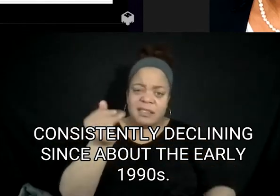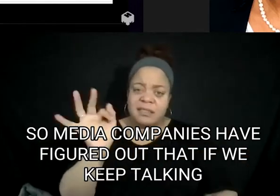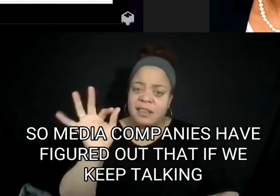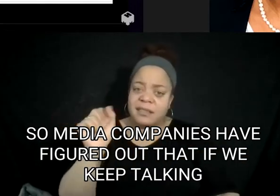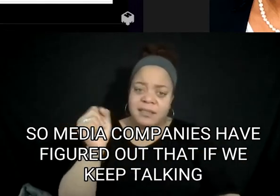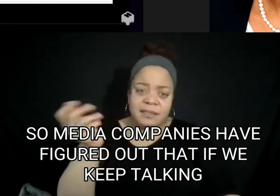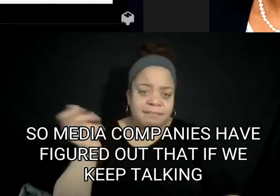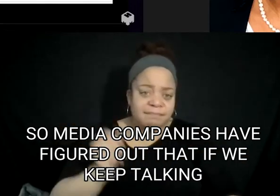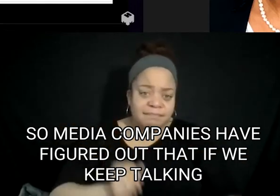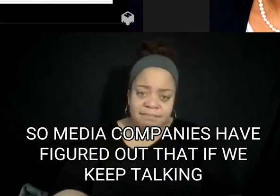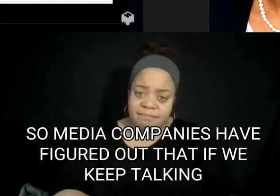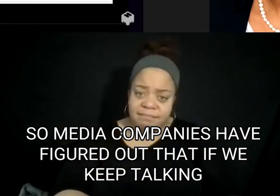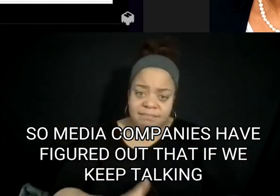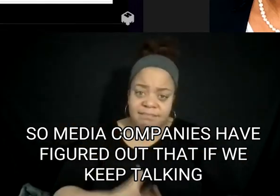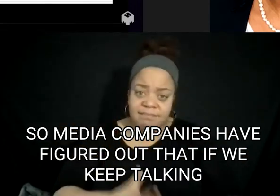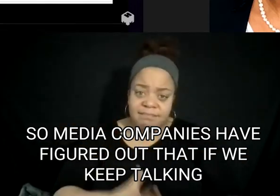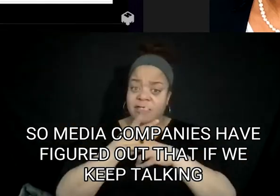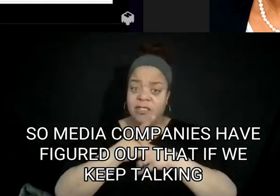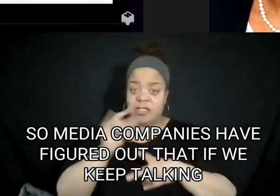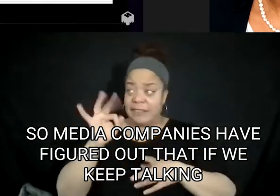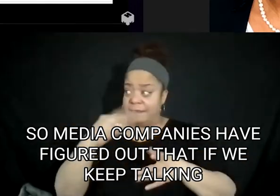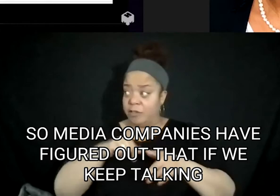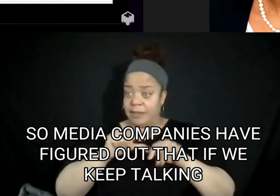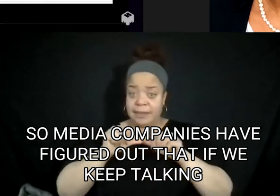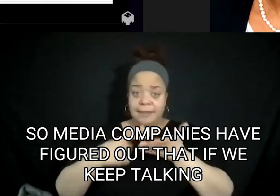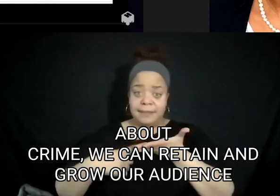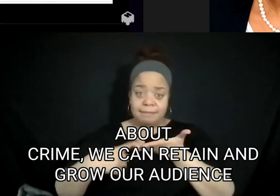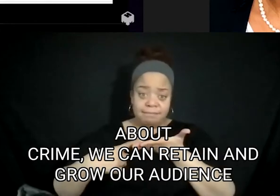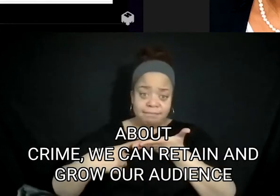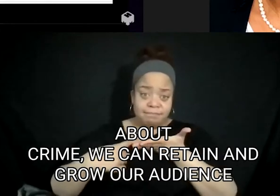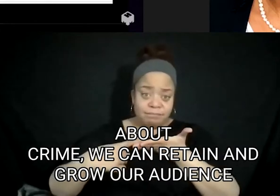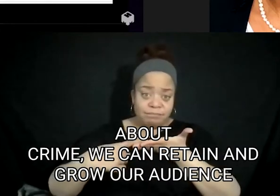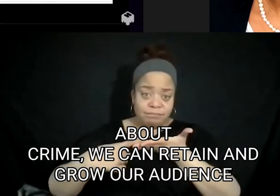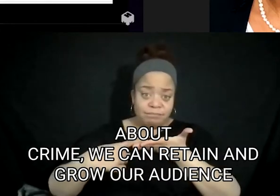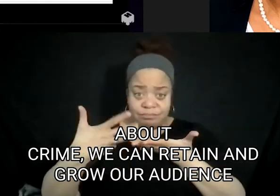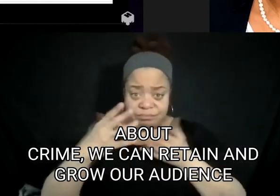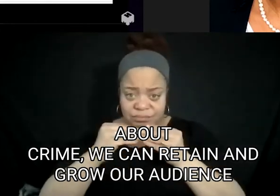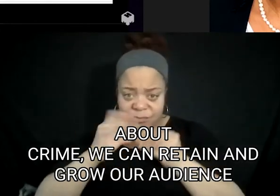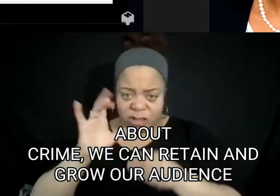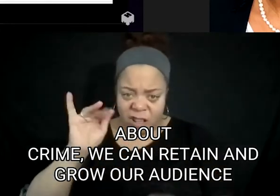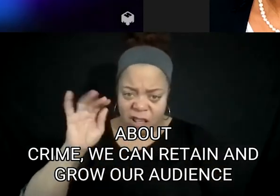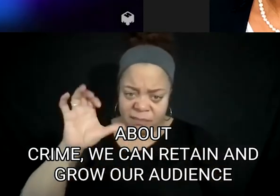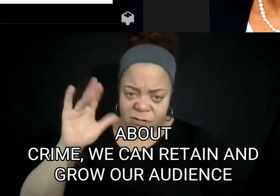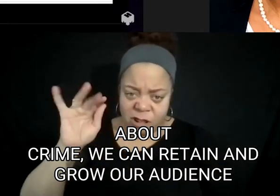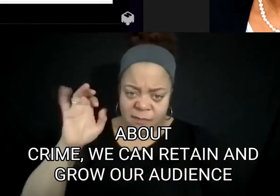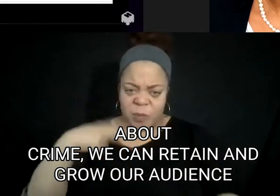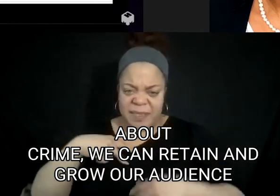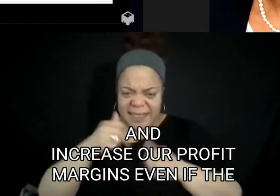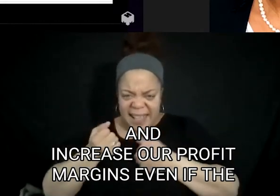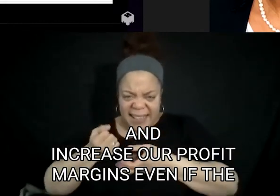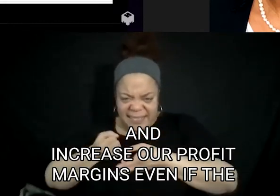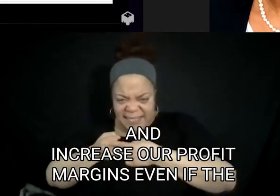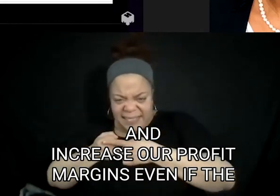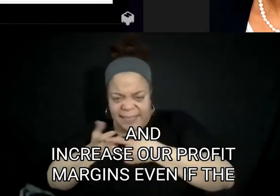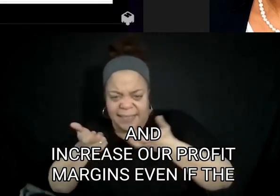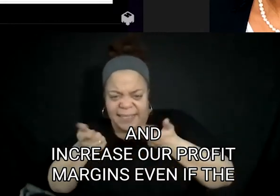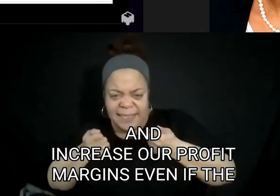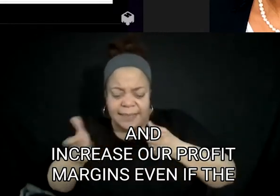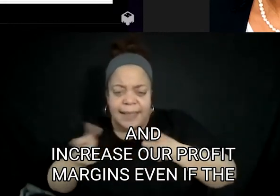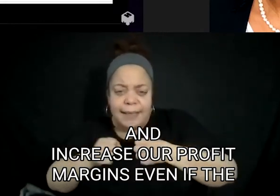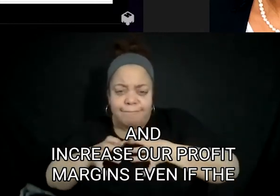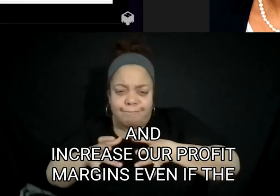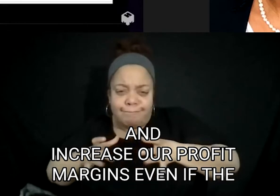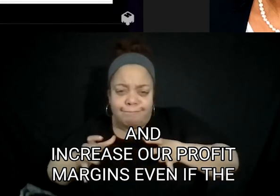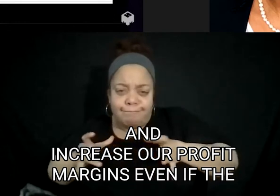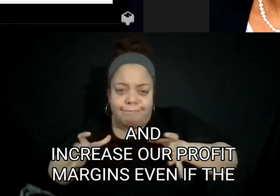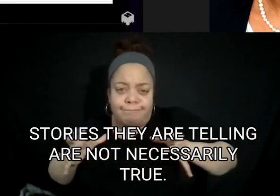grow our audience and increase our profit margins, even if the stories they're telling are not necessarily true. All right, so